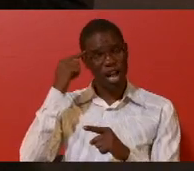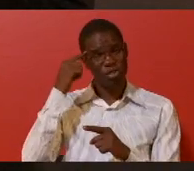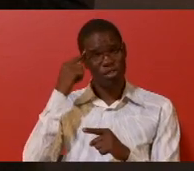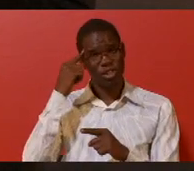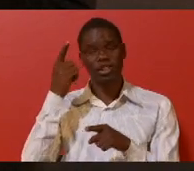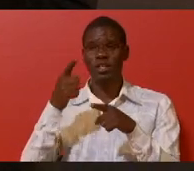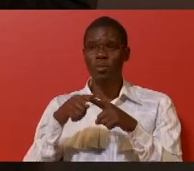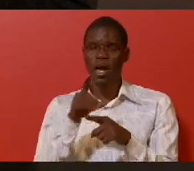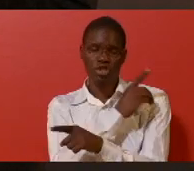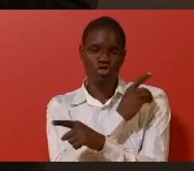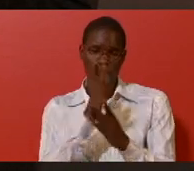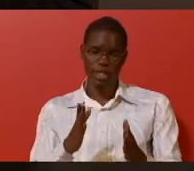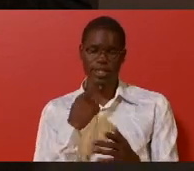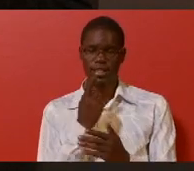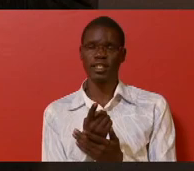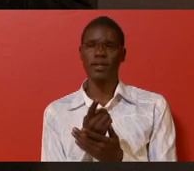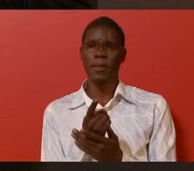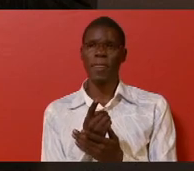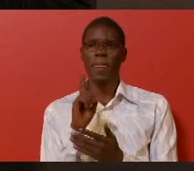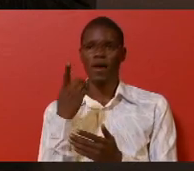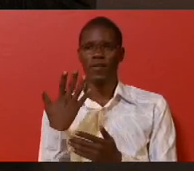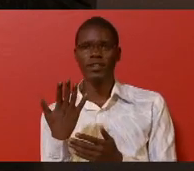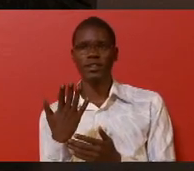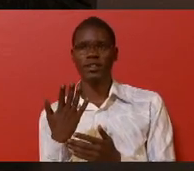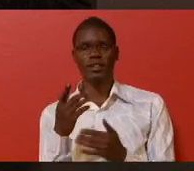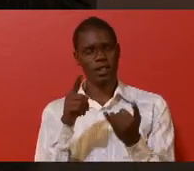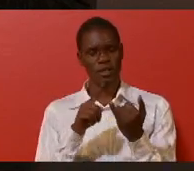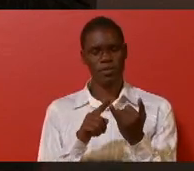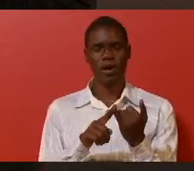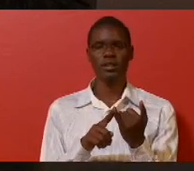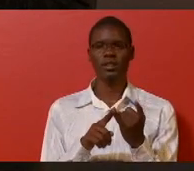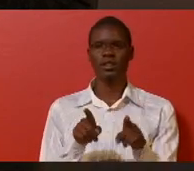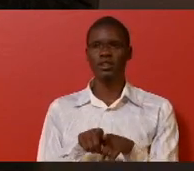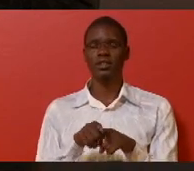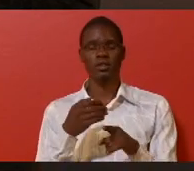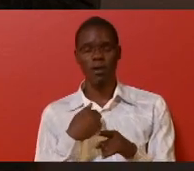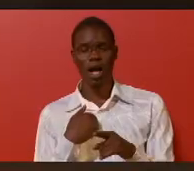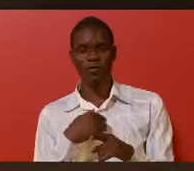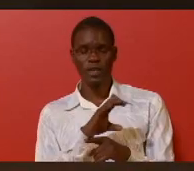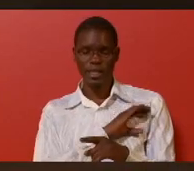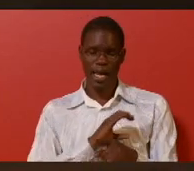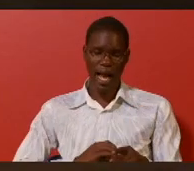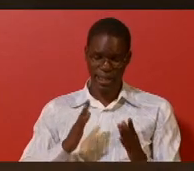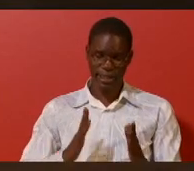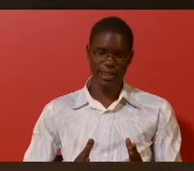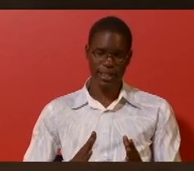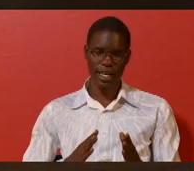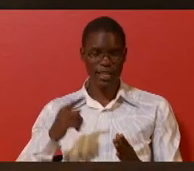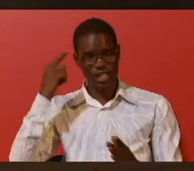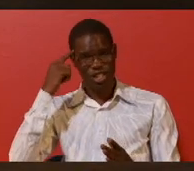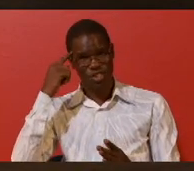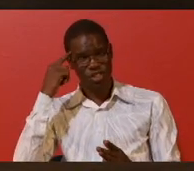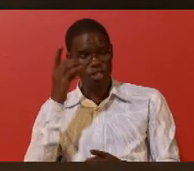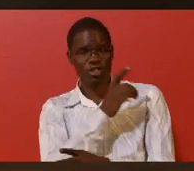will tell us, the scientists will tell us, what is the first need of men? The number one need of men. In fact, there's a Christian psychologist in the United States called